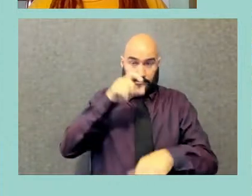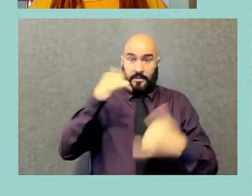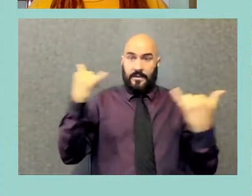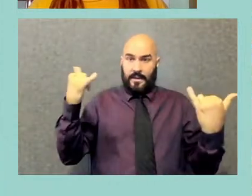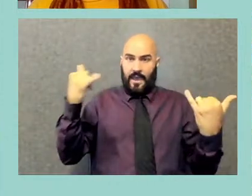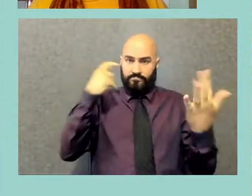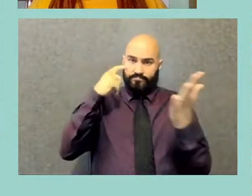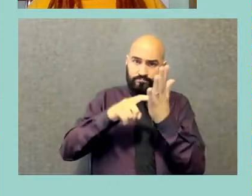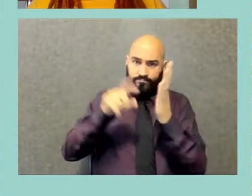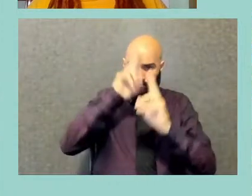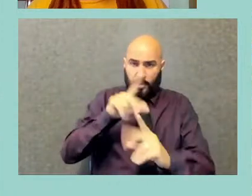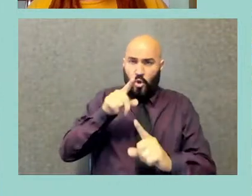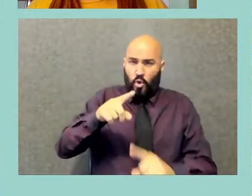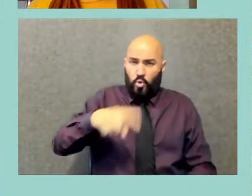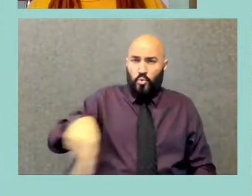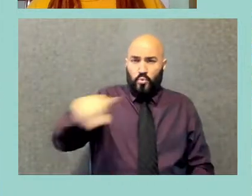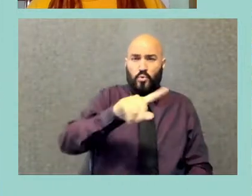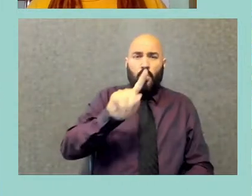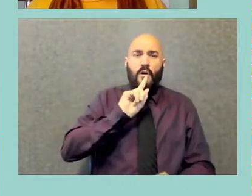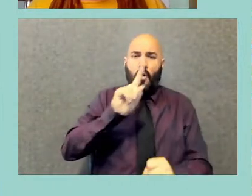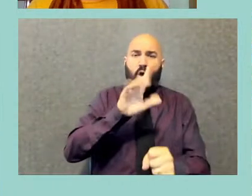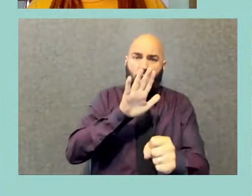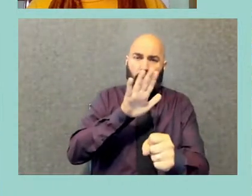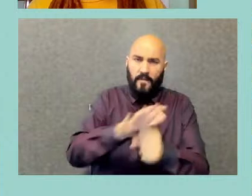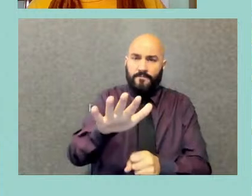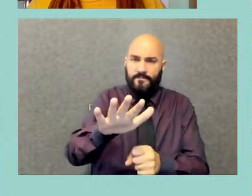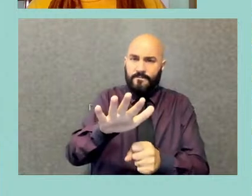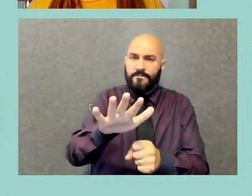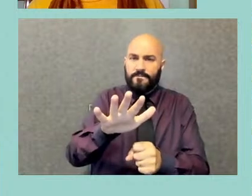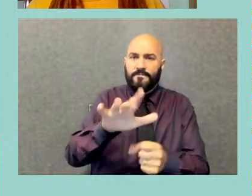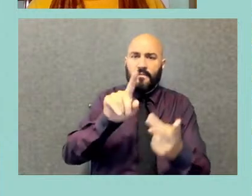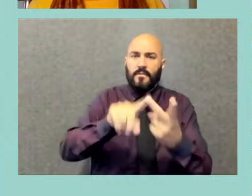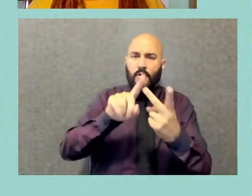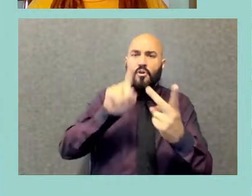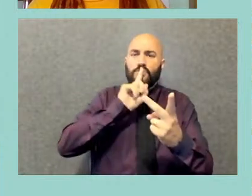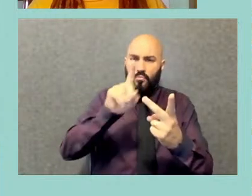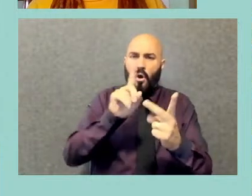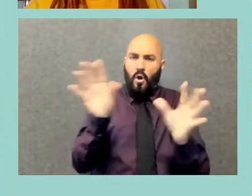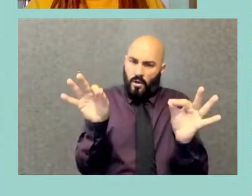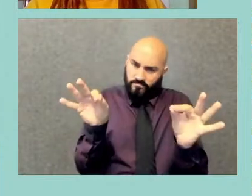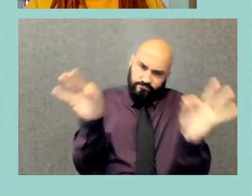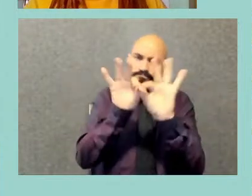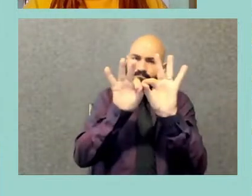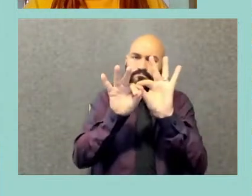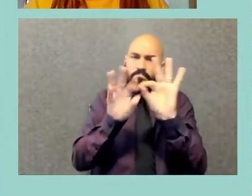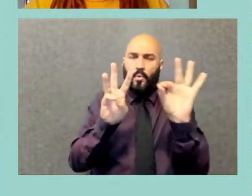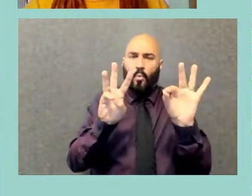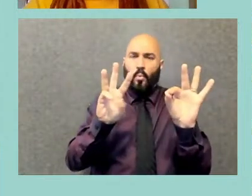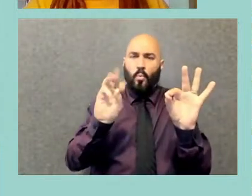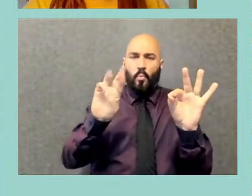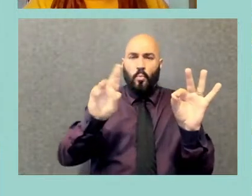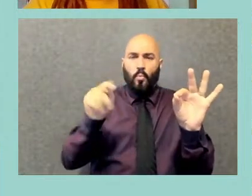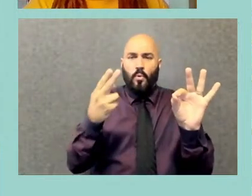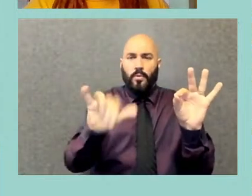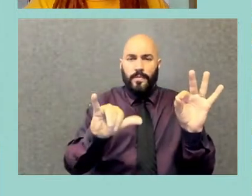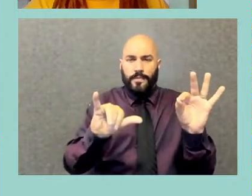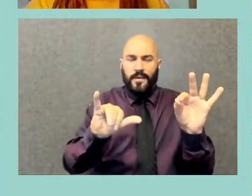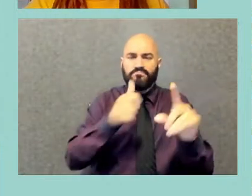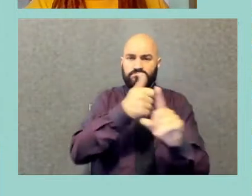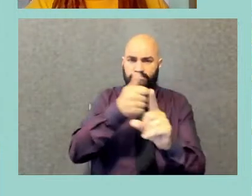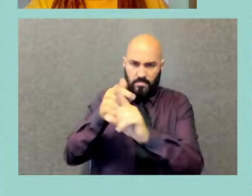that you are enough, that you are worthy, that you are